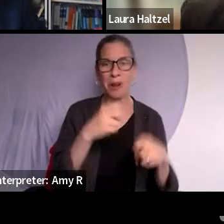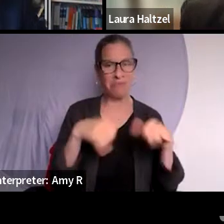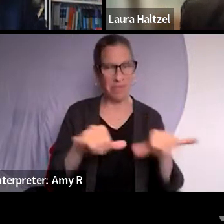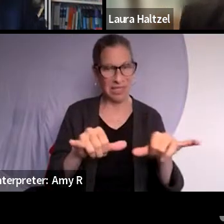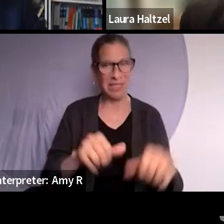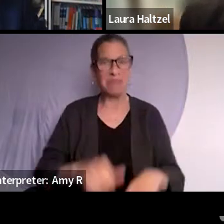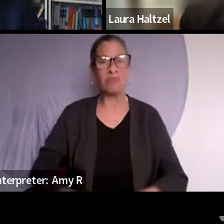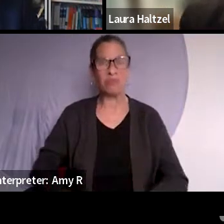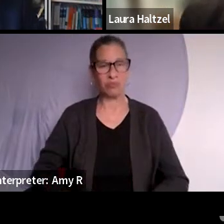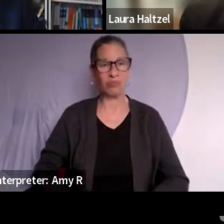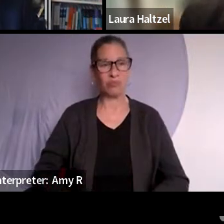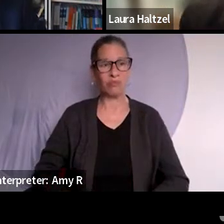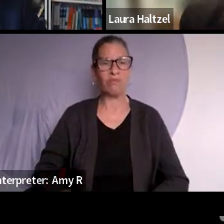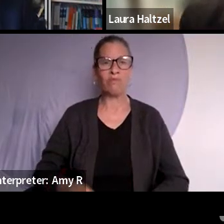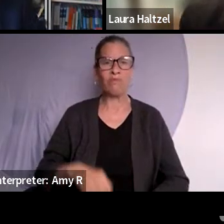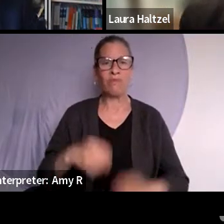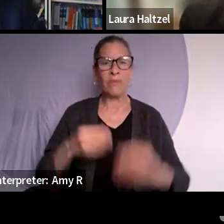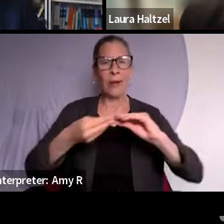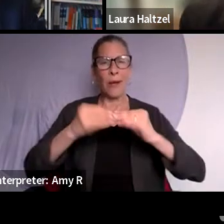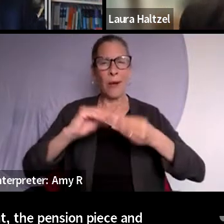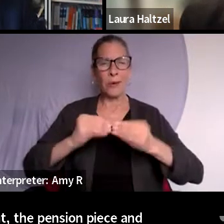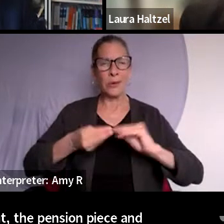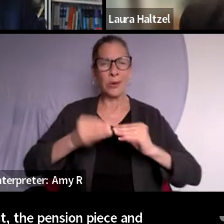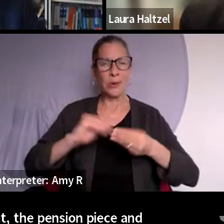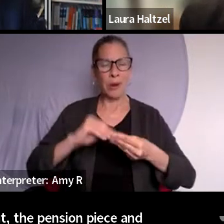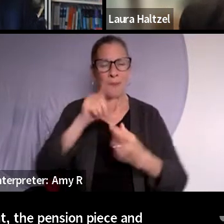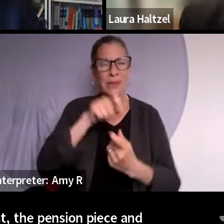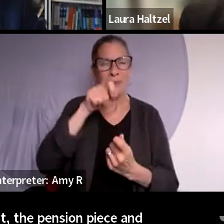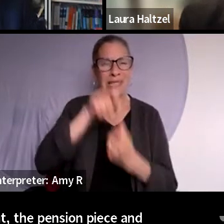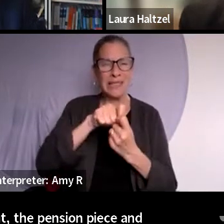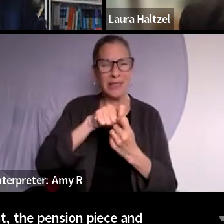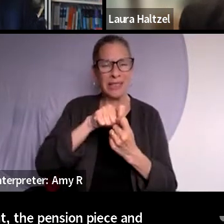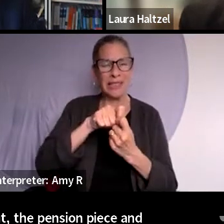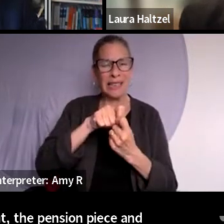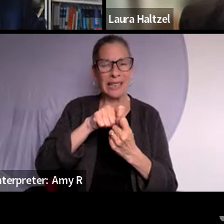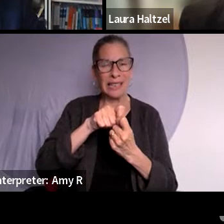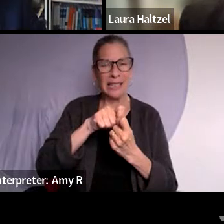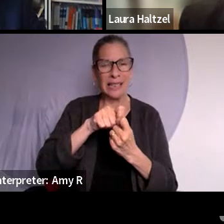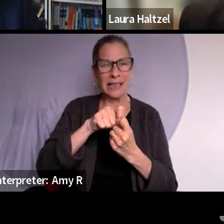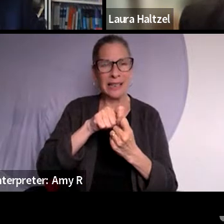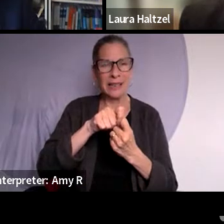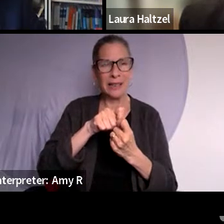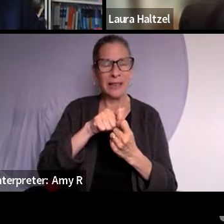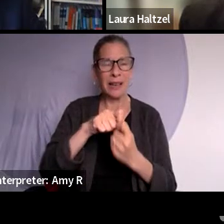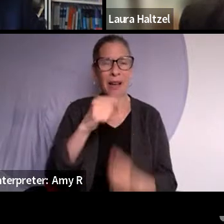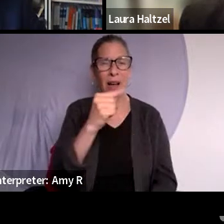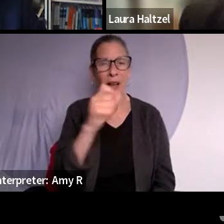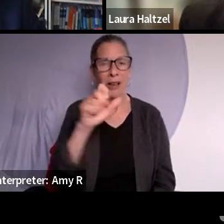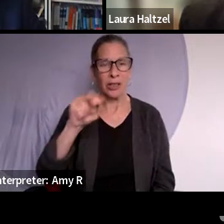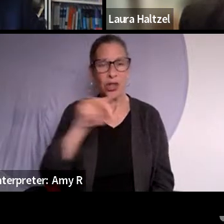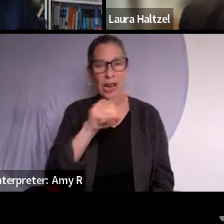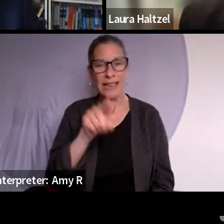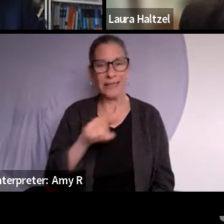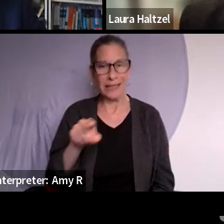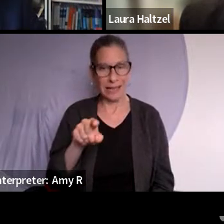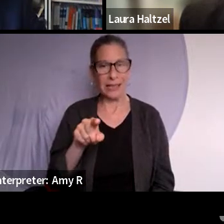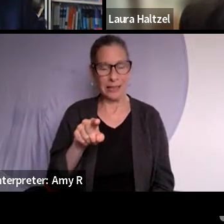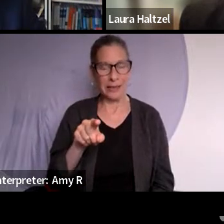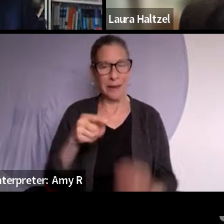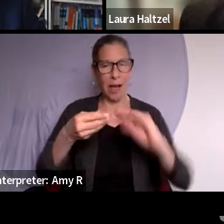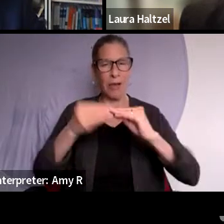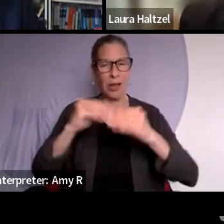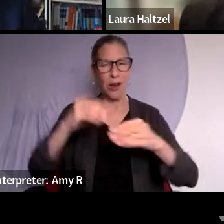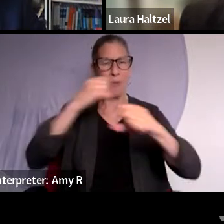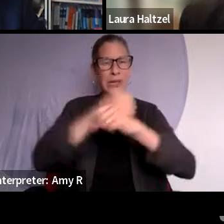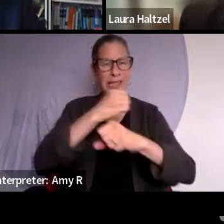So I want to get into some numbers, and specifically some numbers on Gen Z, since that's what brings us here today.